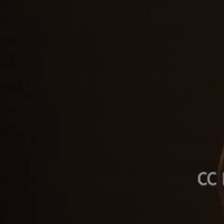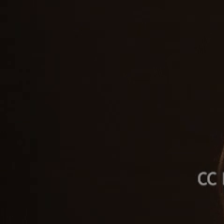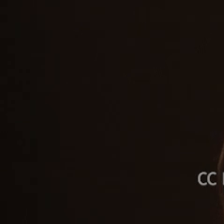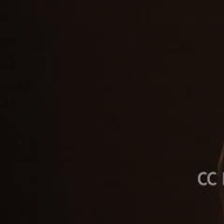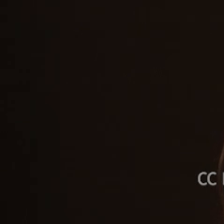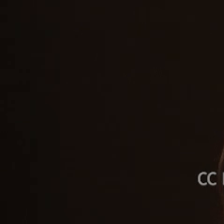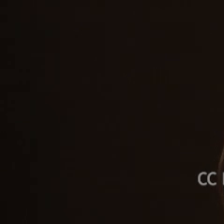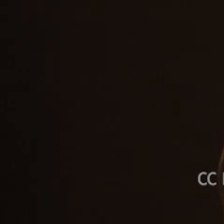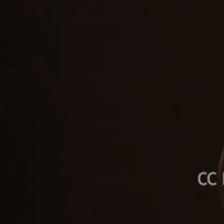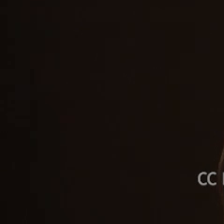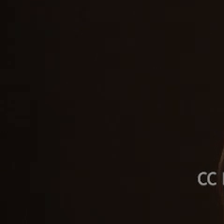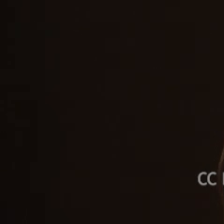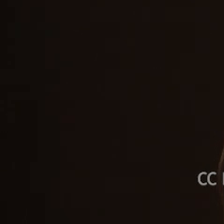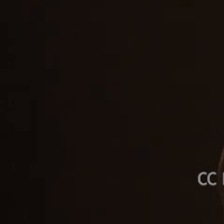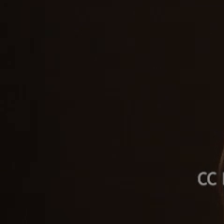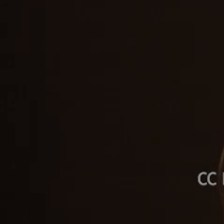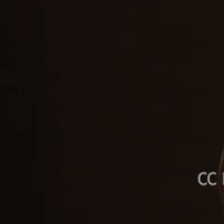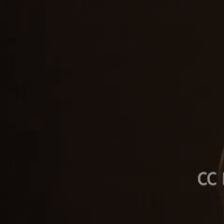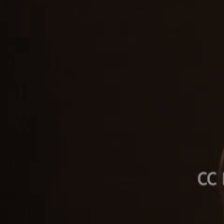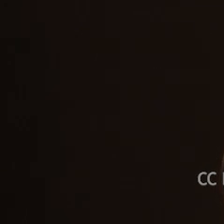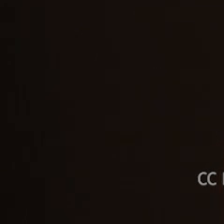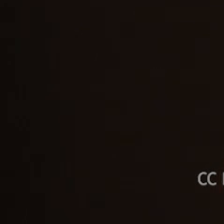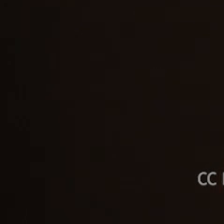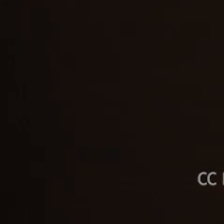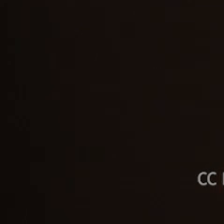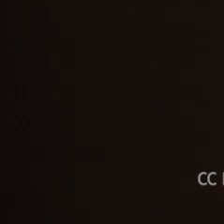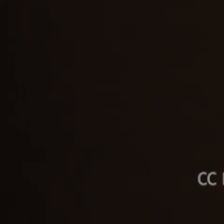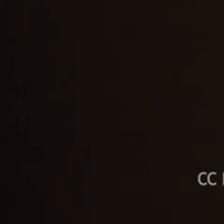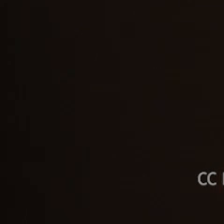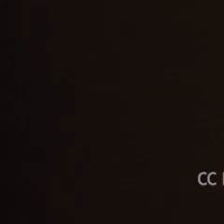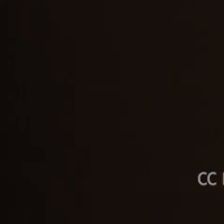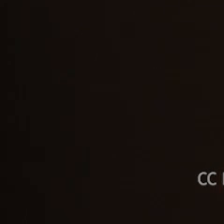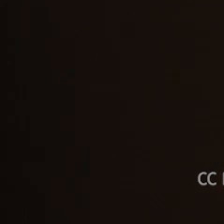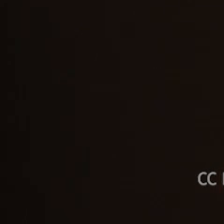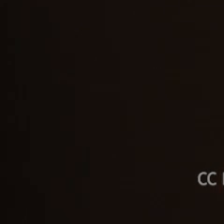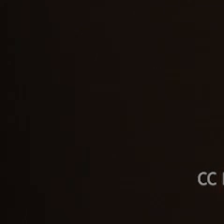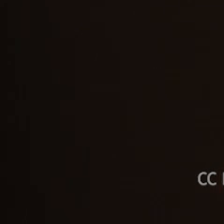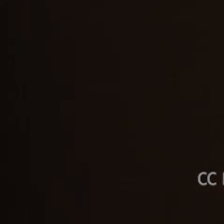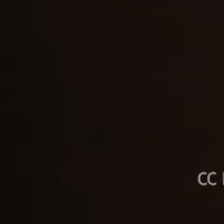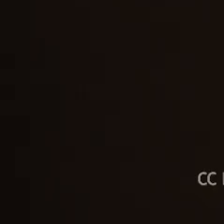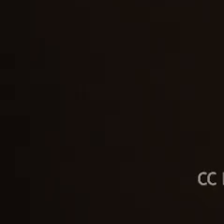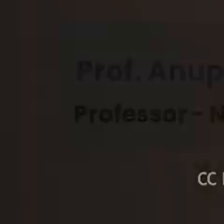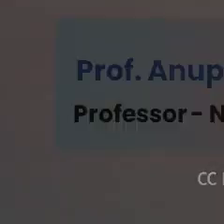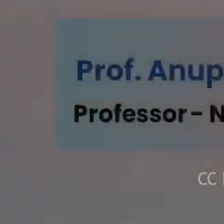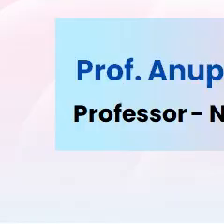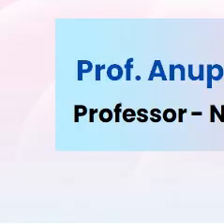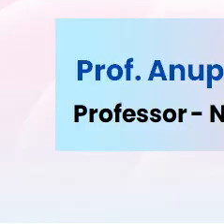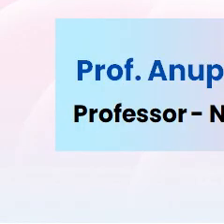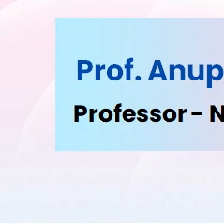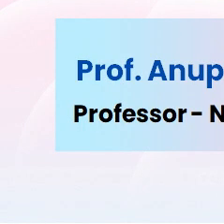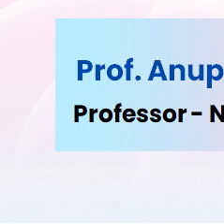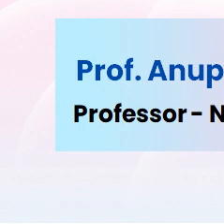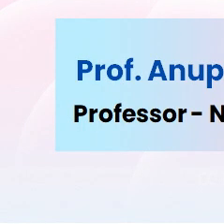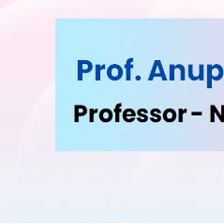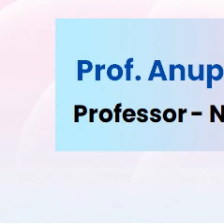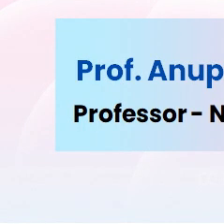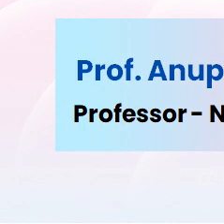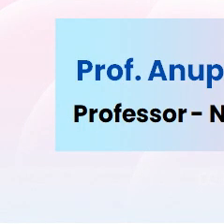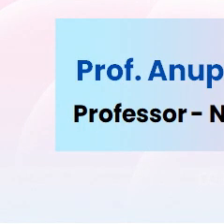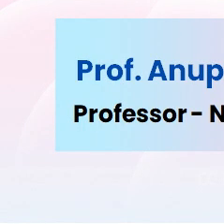Professor and former head, International Relation Division and Department of Education, Special Needs